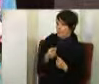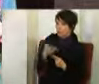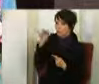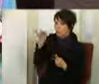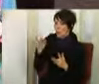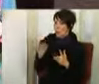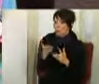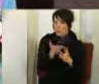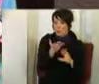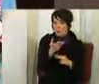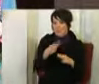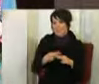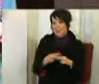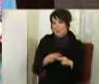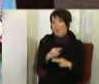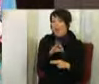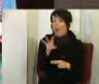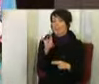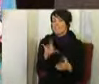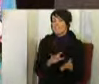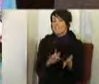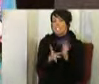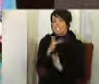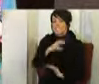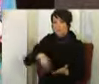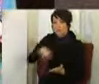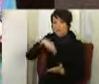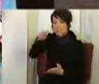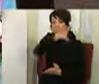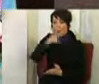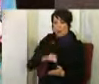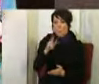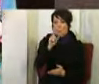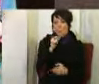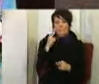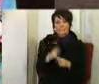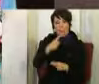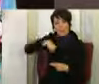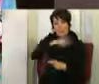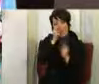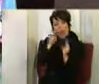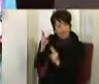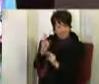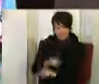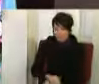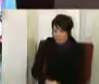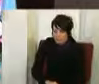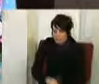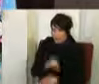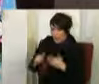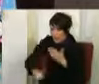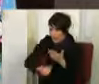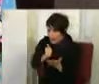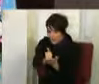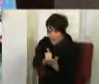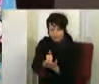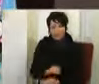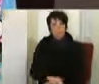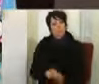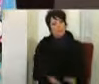name of Jesus, the risen Christ, in whom we pray. Amen. So this morning we begin this sermon series